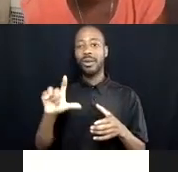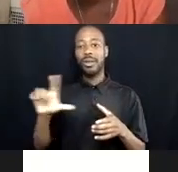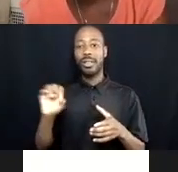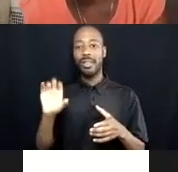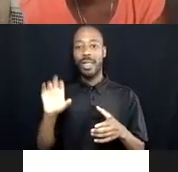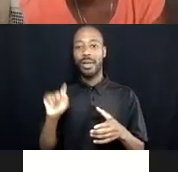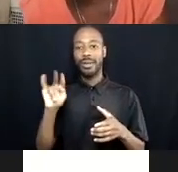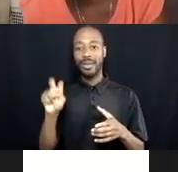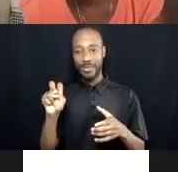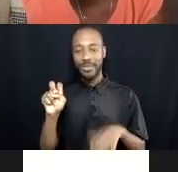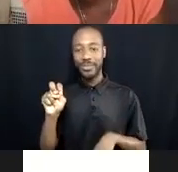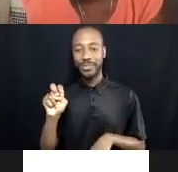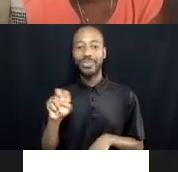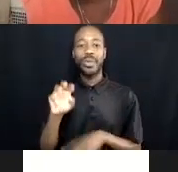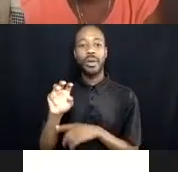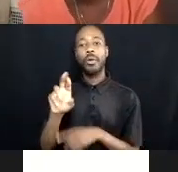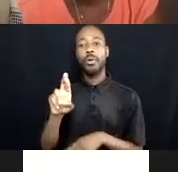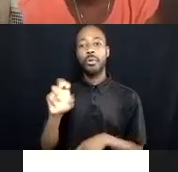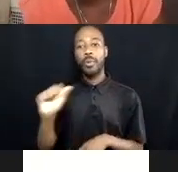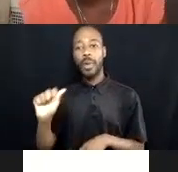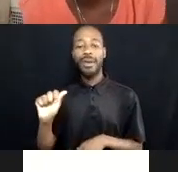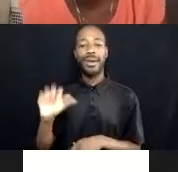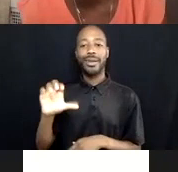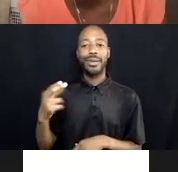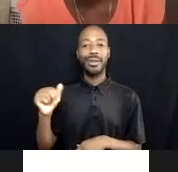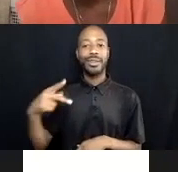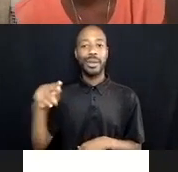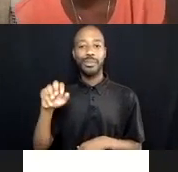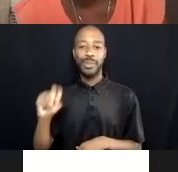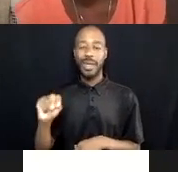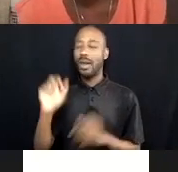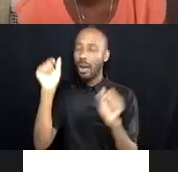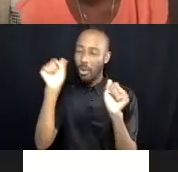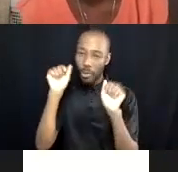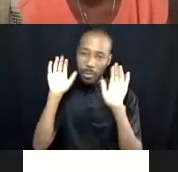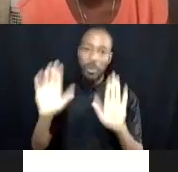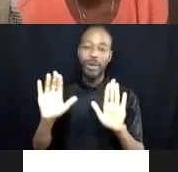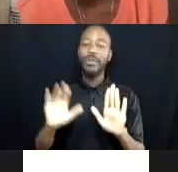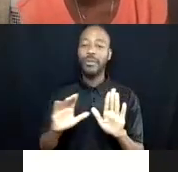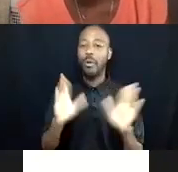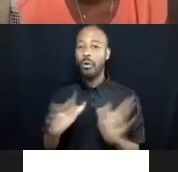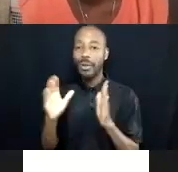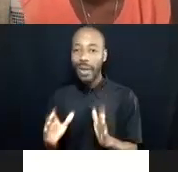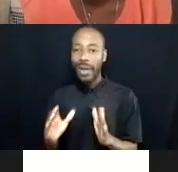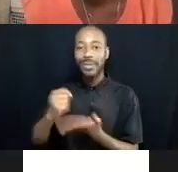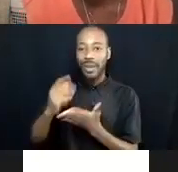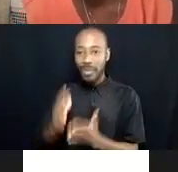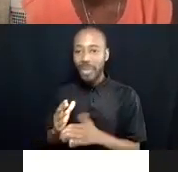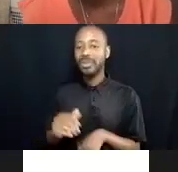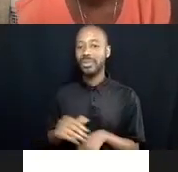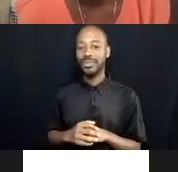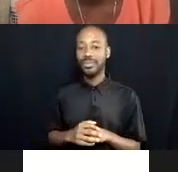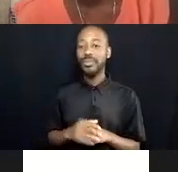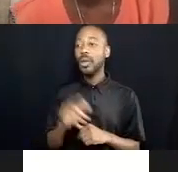Chapman, a wonderful organizer and therapist in the Charlotte area. They work with organizers and people who are